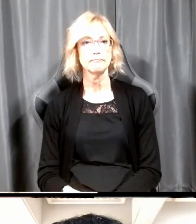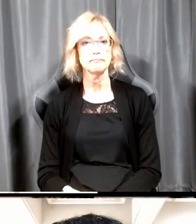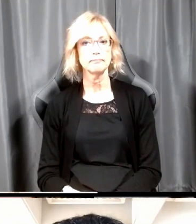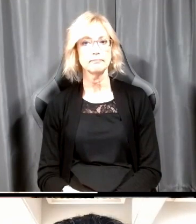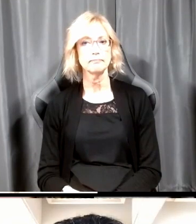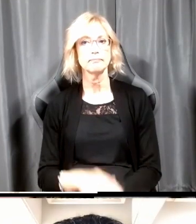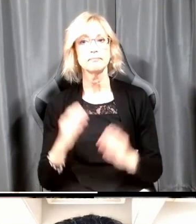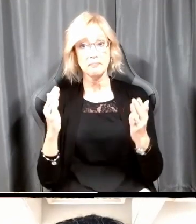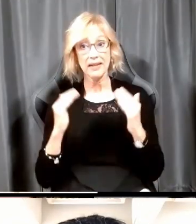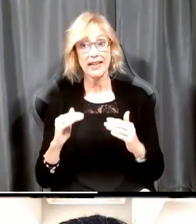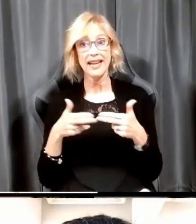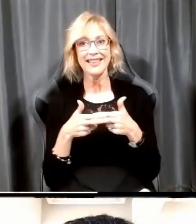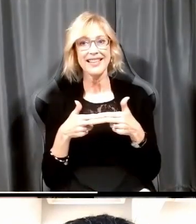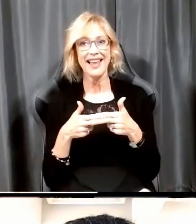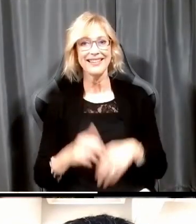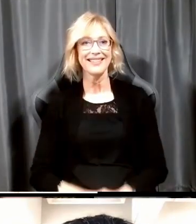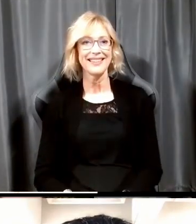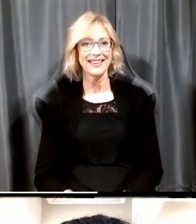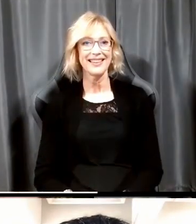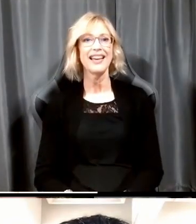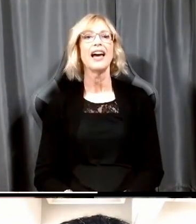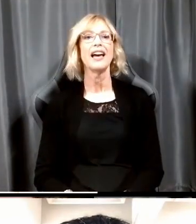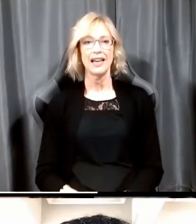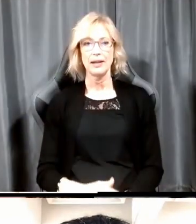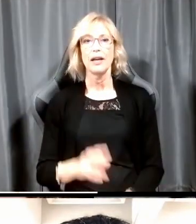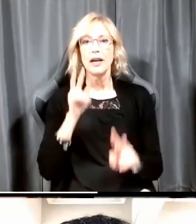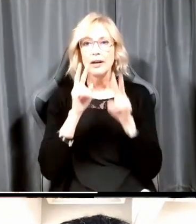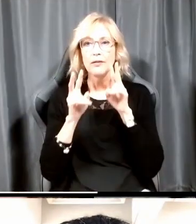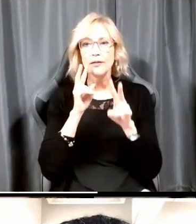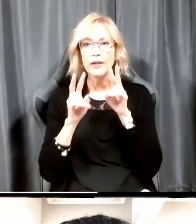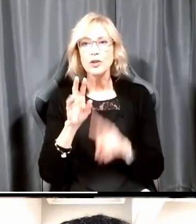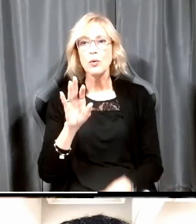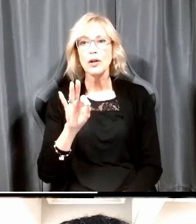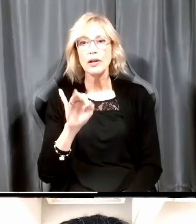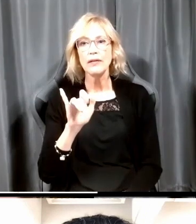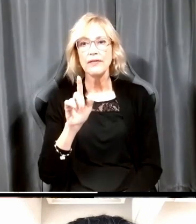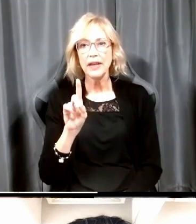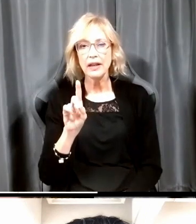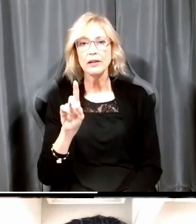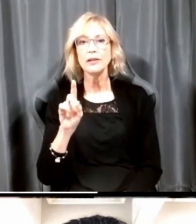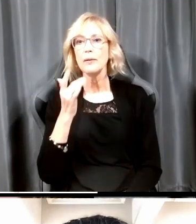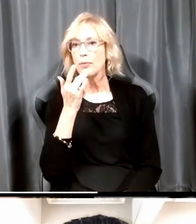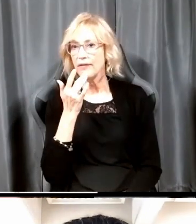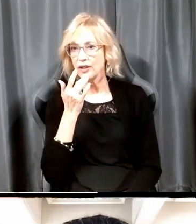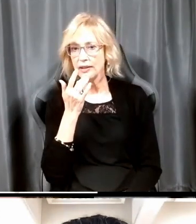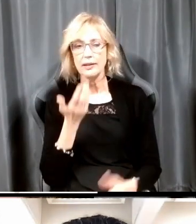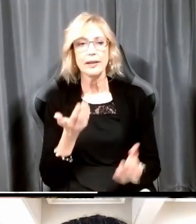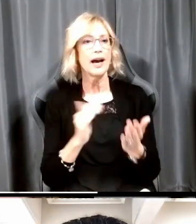We can next slide. So visual field preferences. Again, we're looking